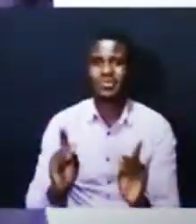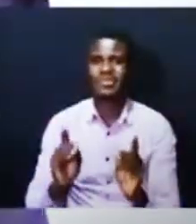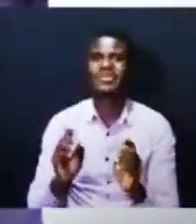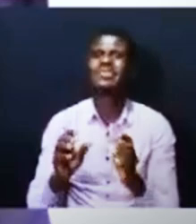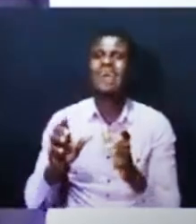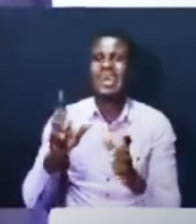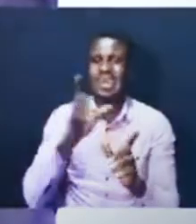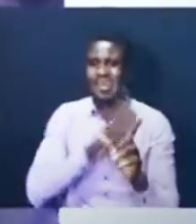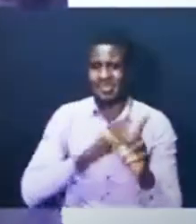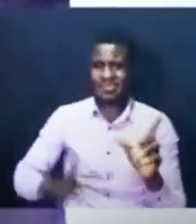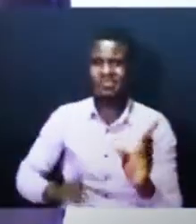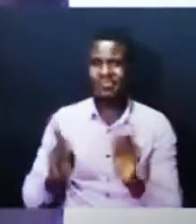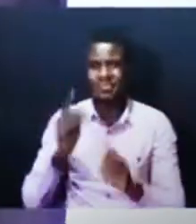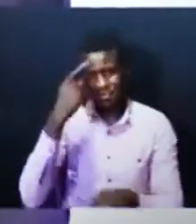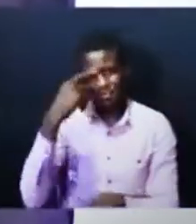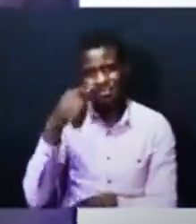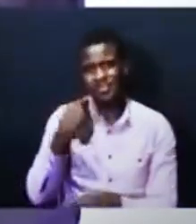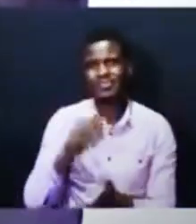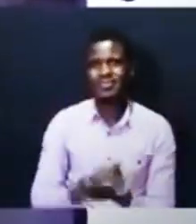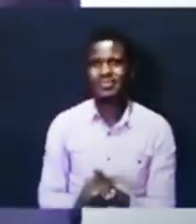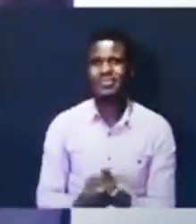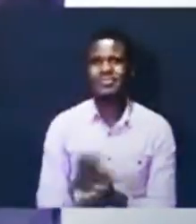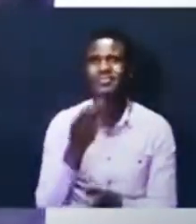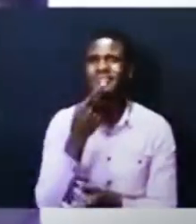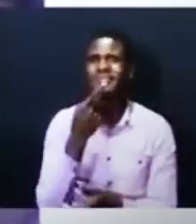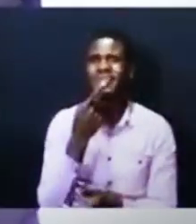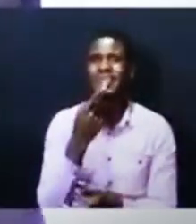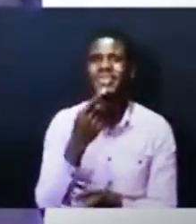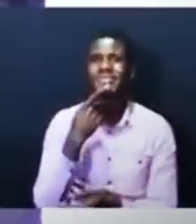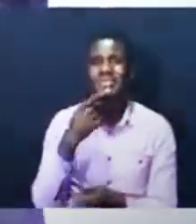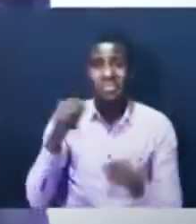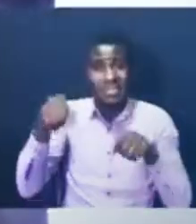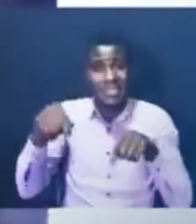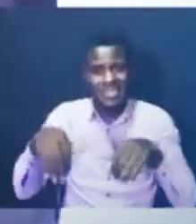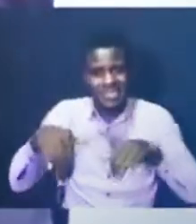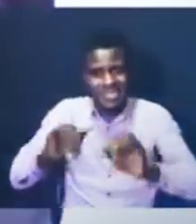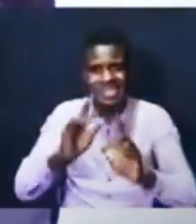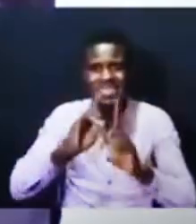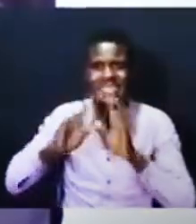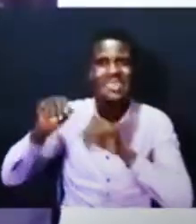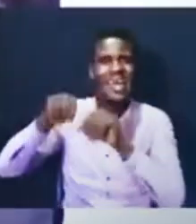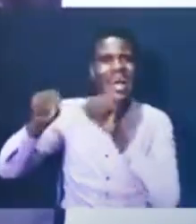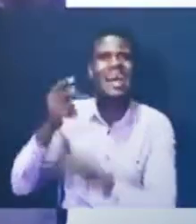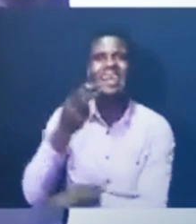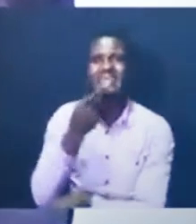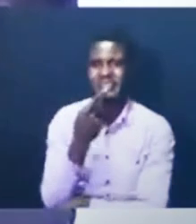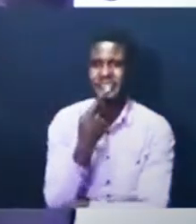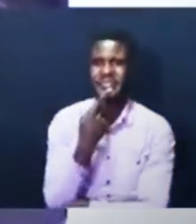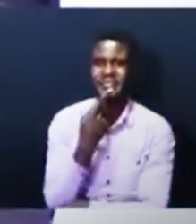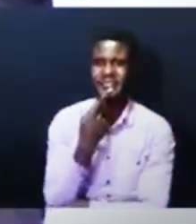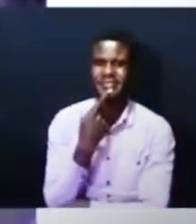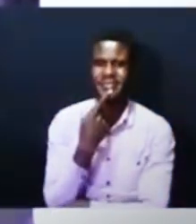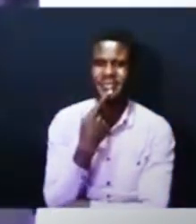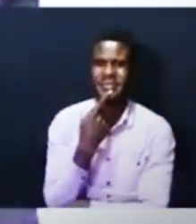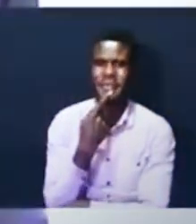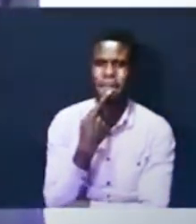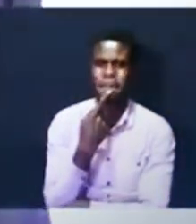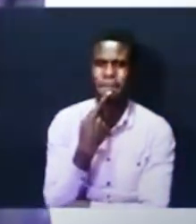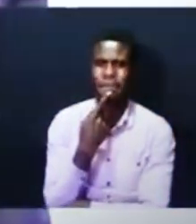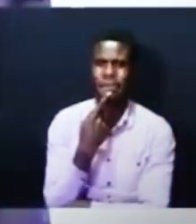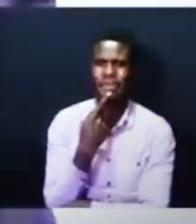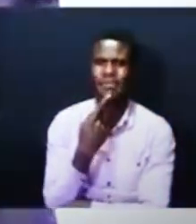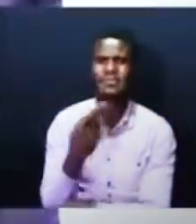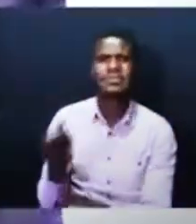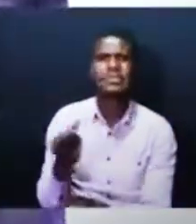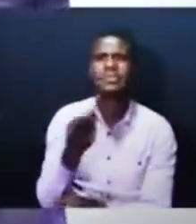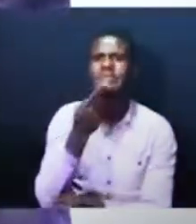Great Apostle Paul. Today we still talk about him. He says, I'm carrying